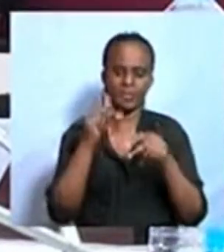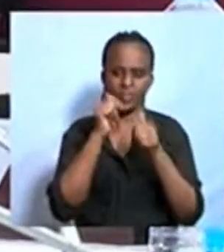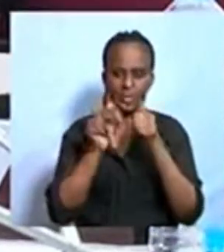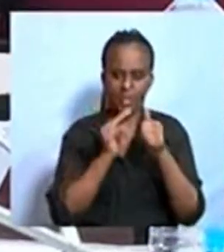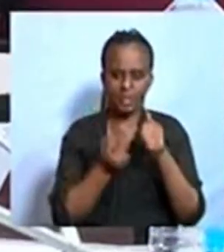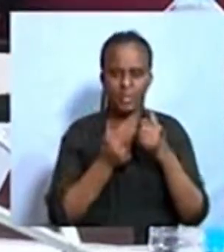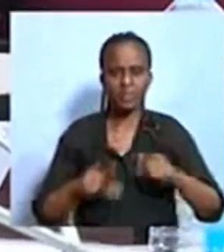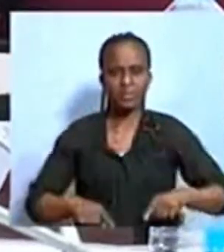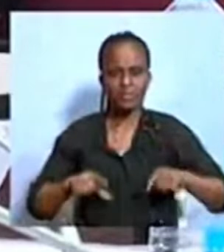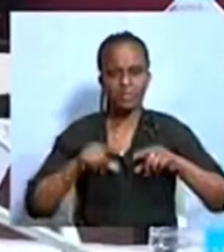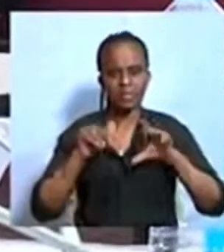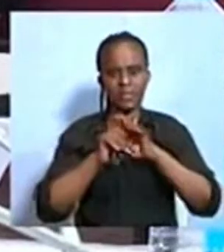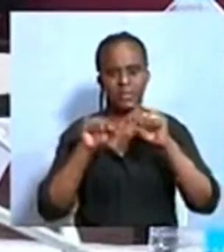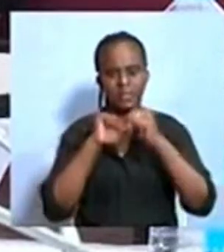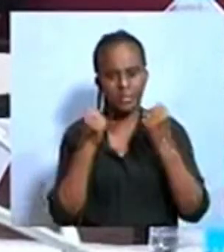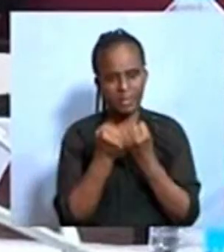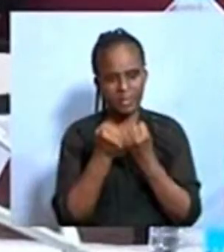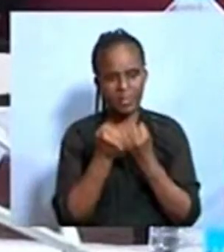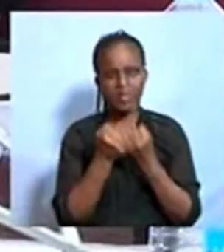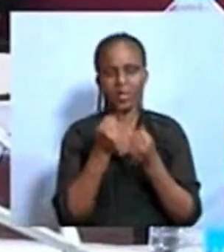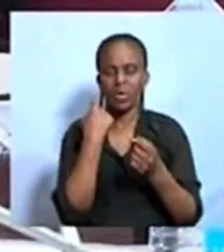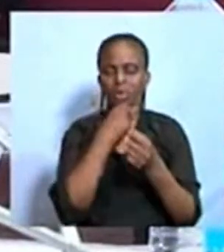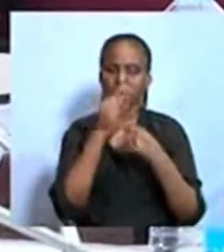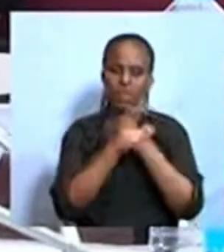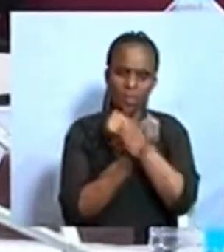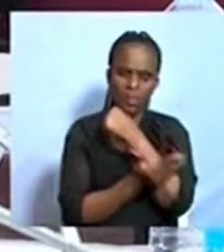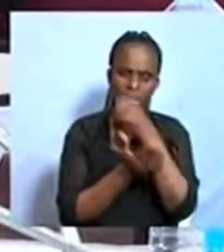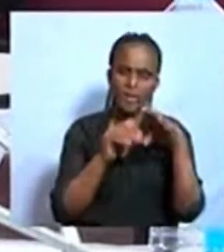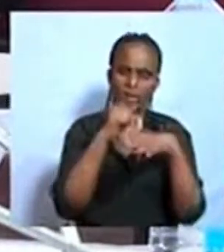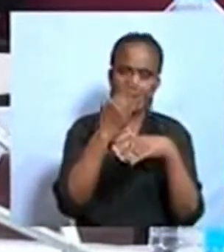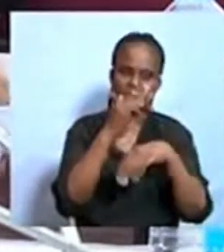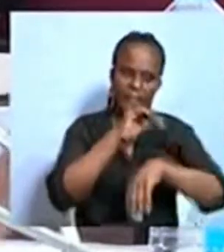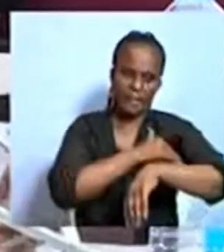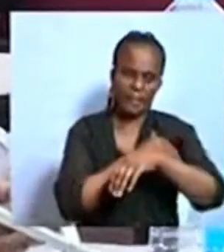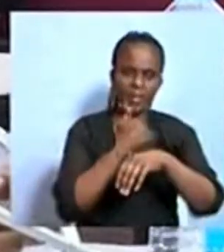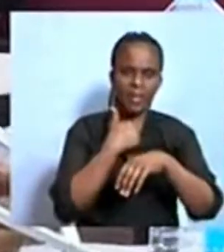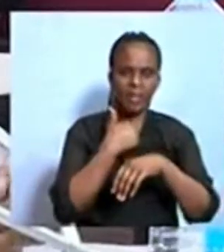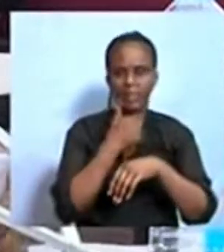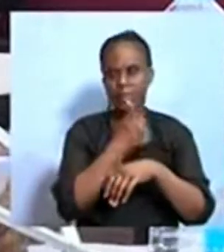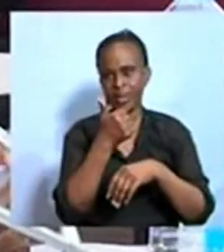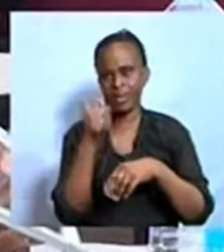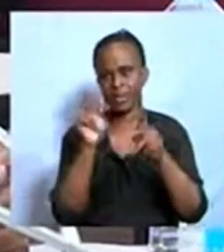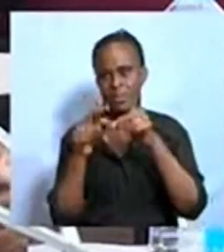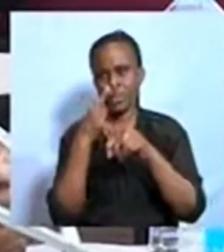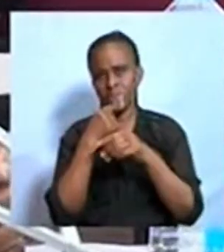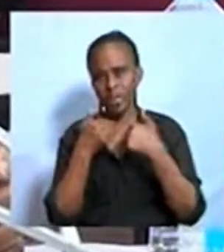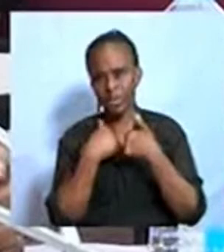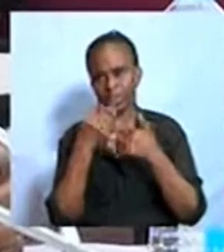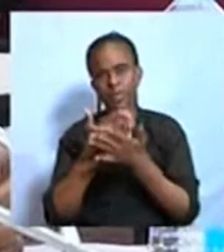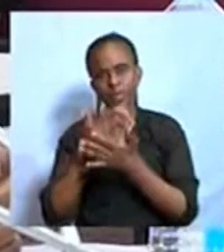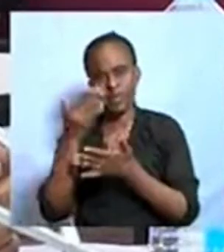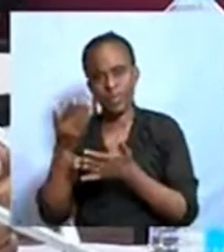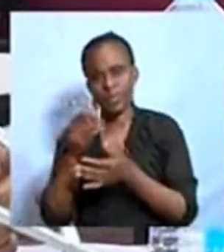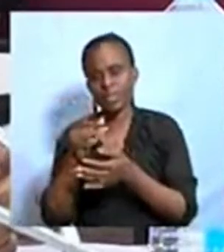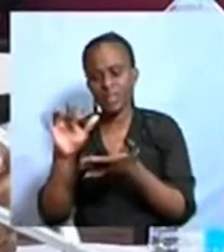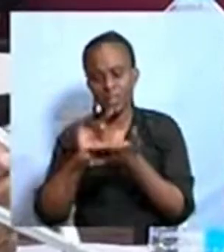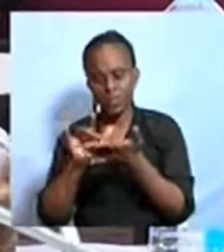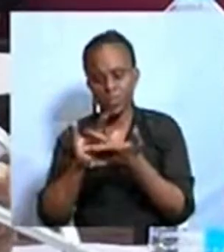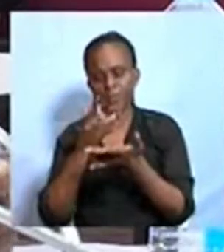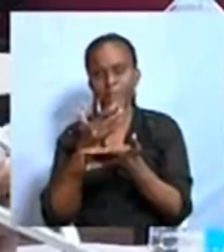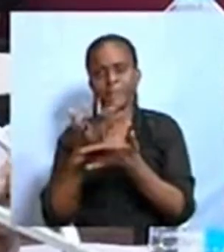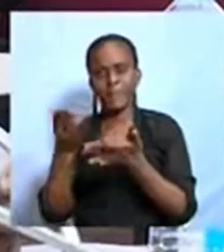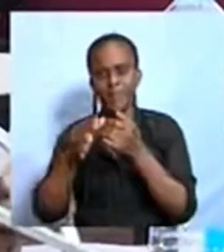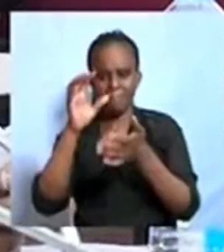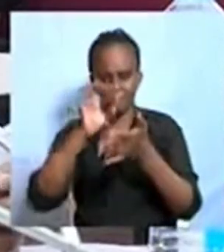in a society that frowns upon those that fall pregnant outside marriage, we've got others that secretly have gone to procure an unsafe abortion,